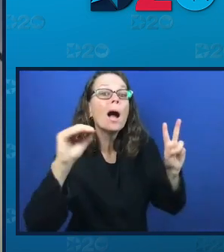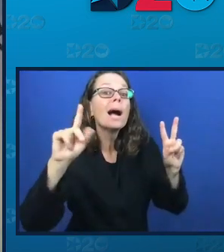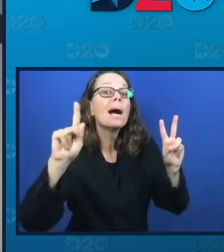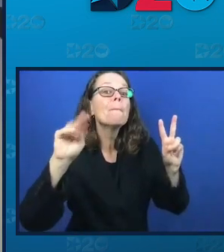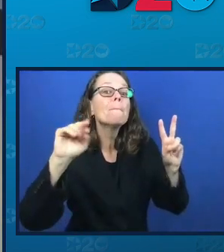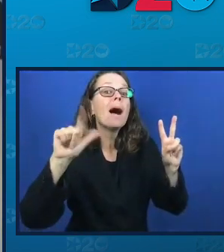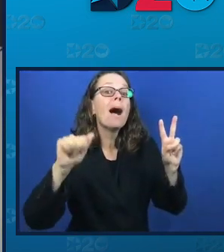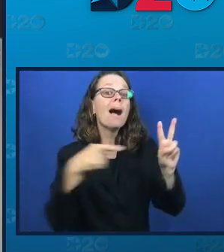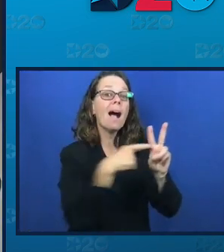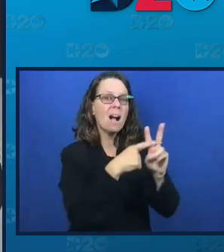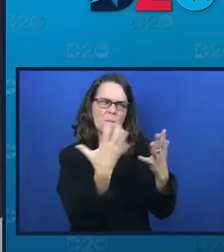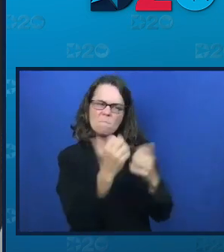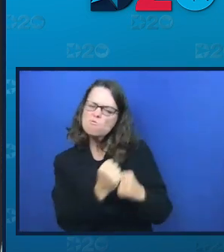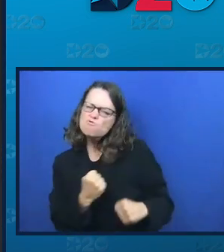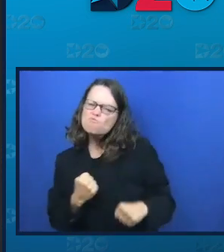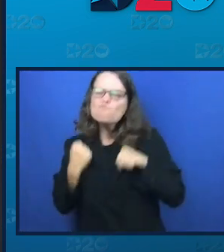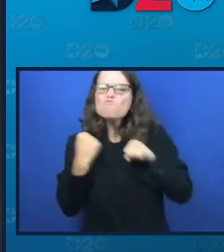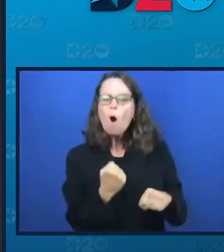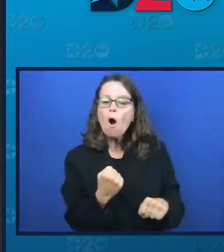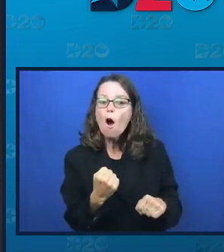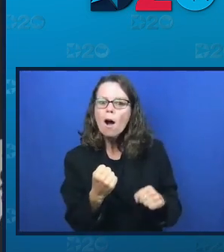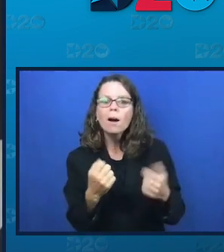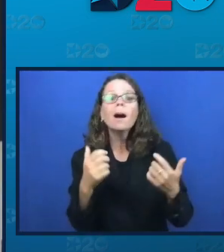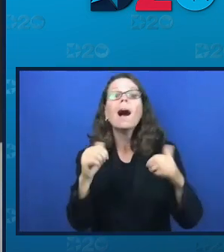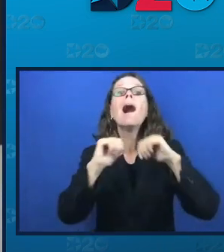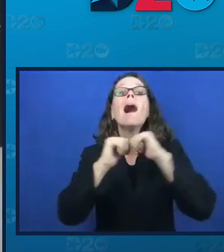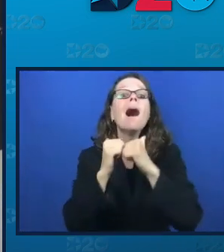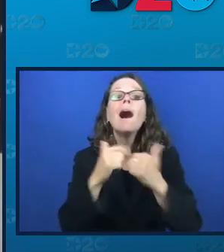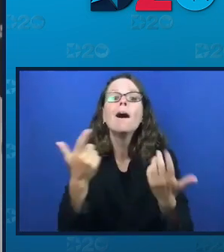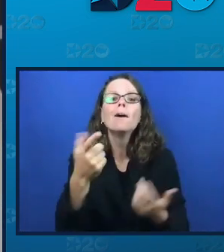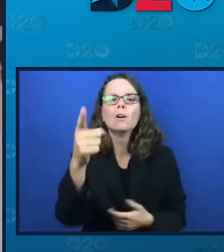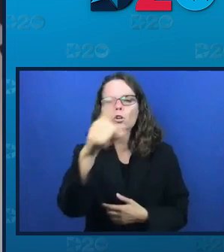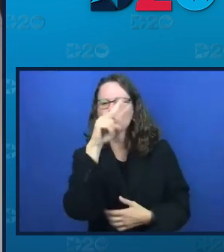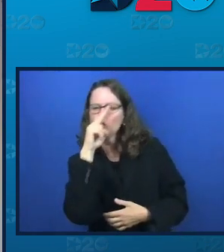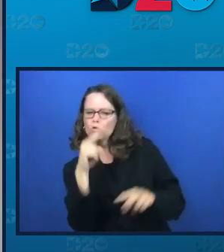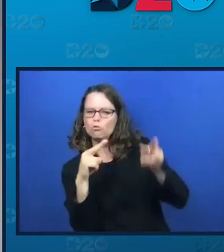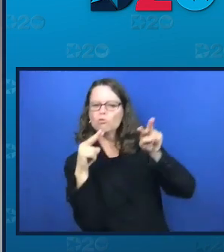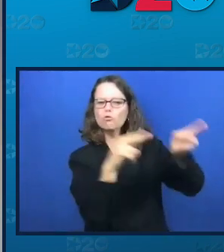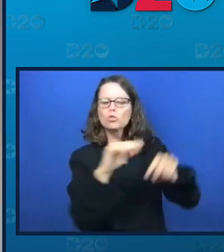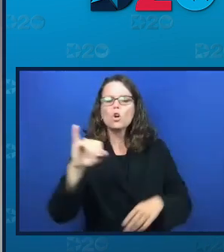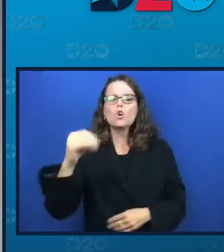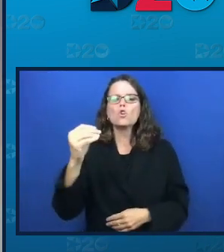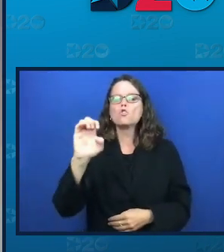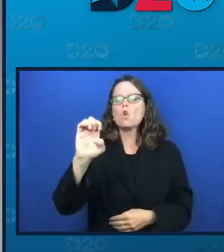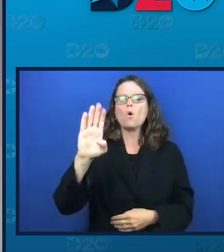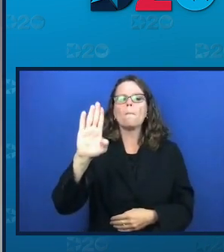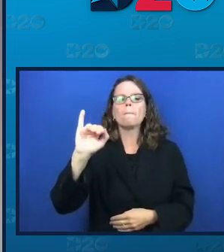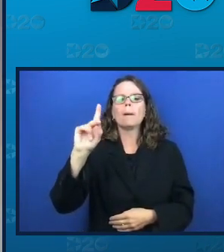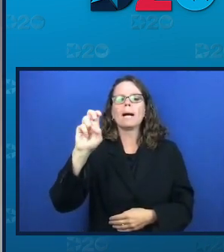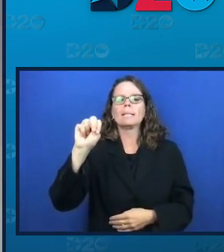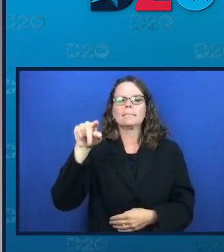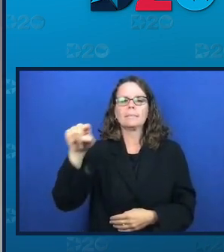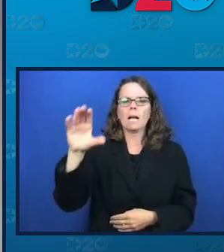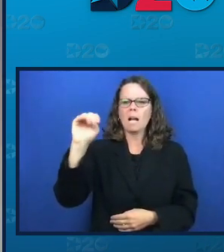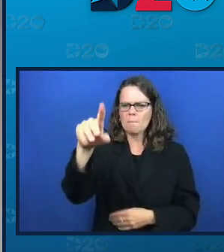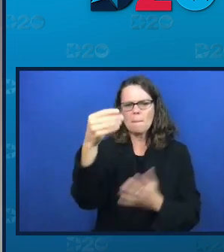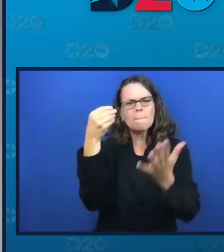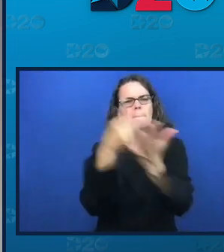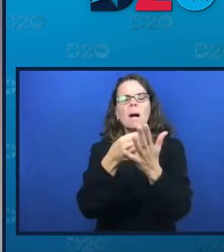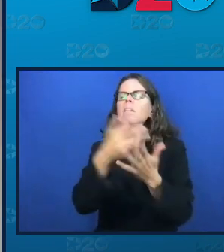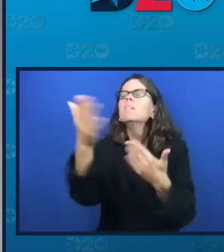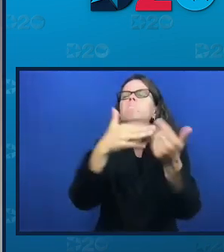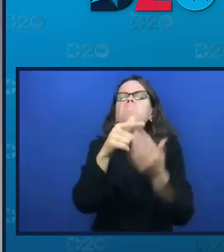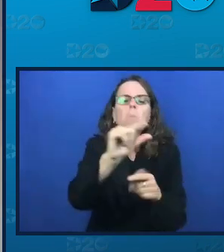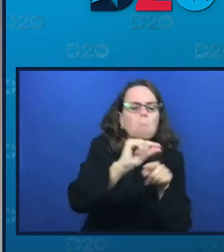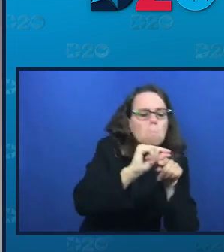to joebiden.com and contribute anything that you possibly can. Tonight, I couldn't be prouder to be a